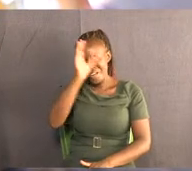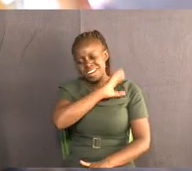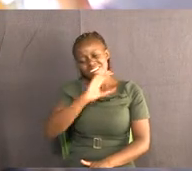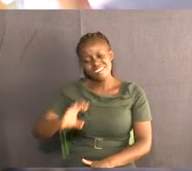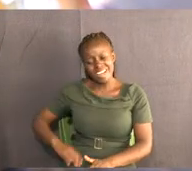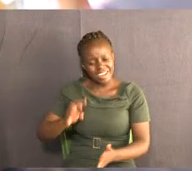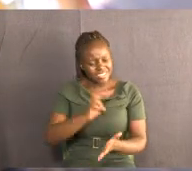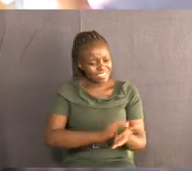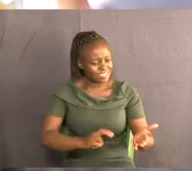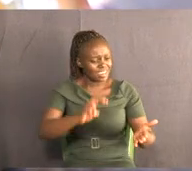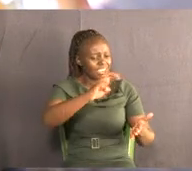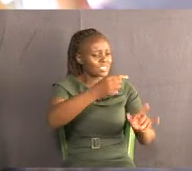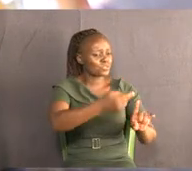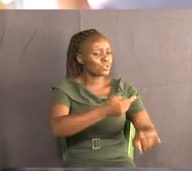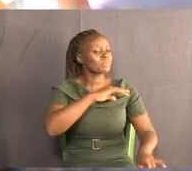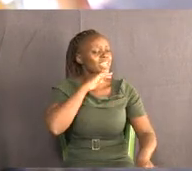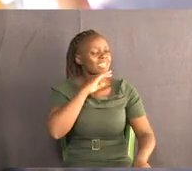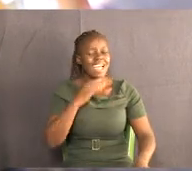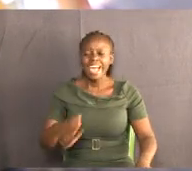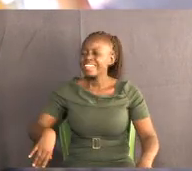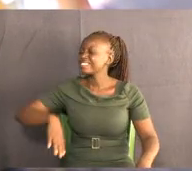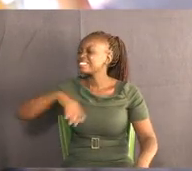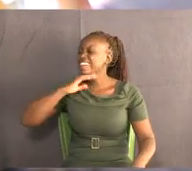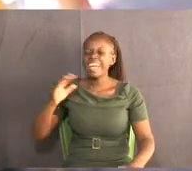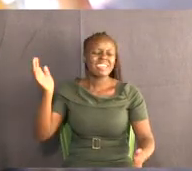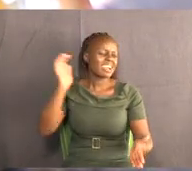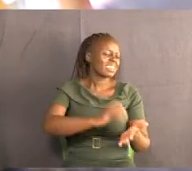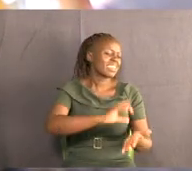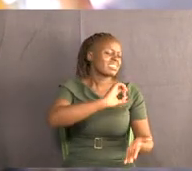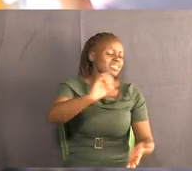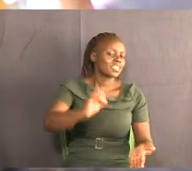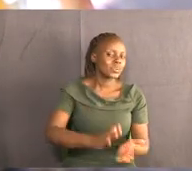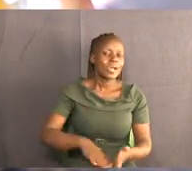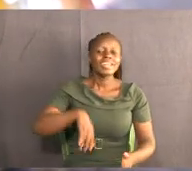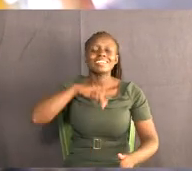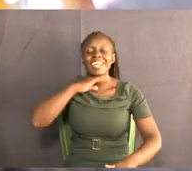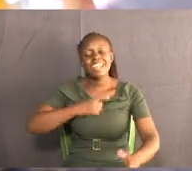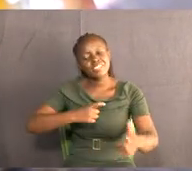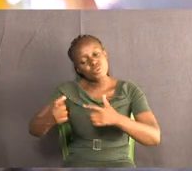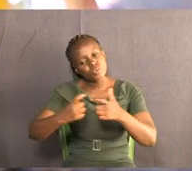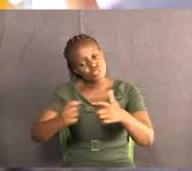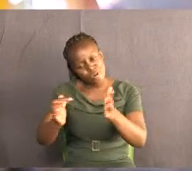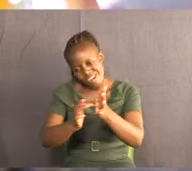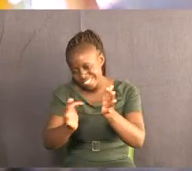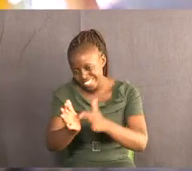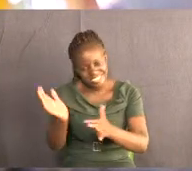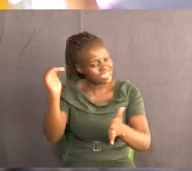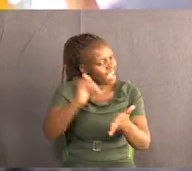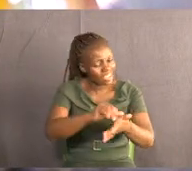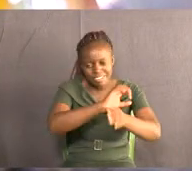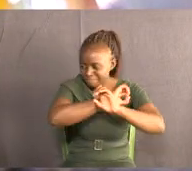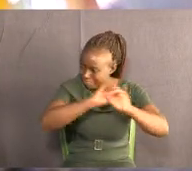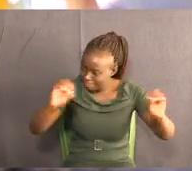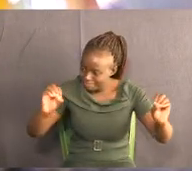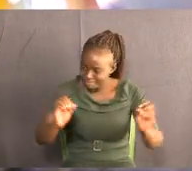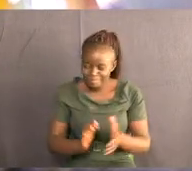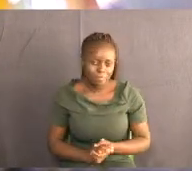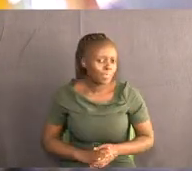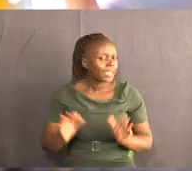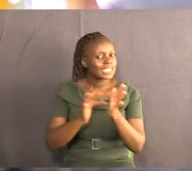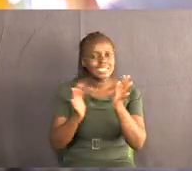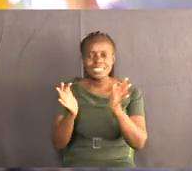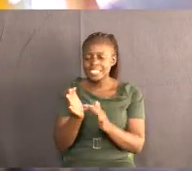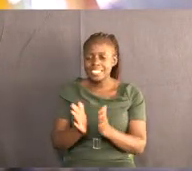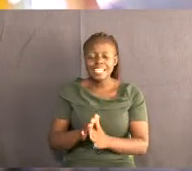dead, will never die again. Death no longer has dominion on him. Jesus being raised is linked to the